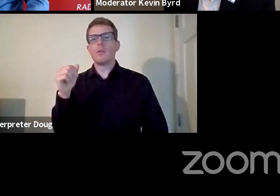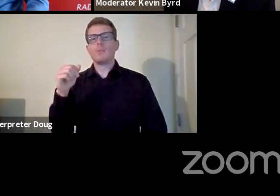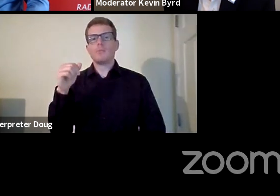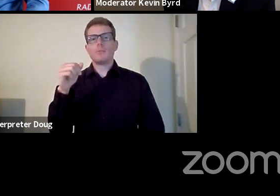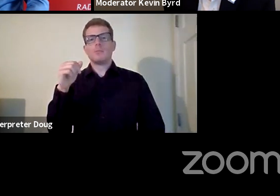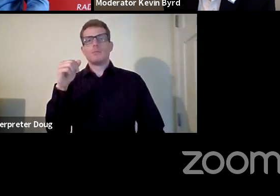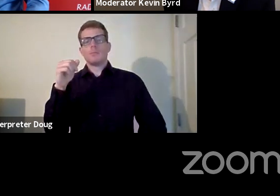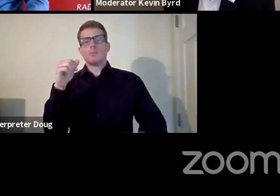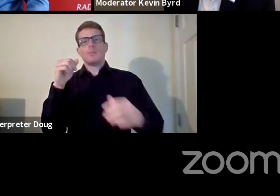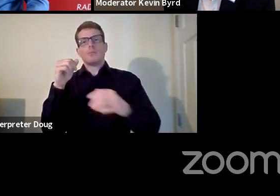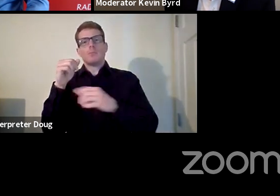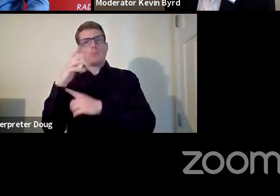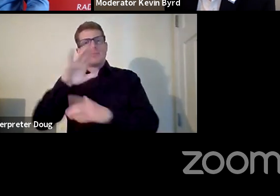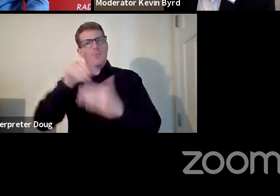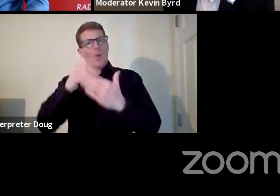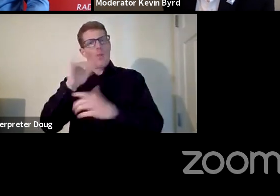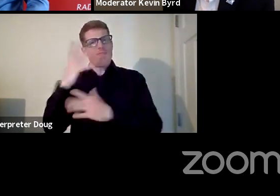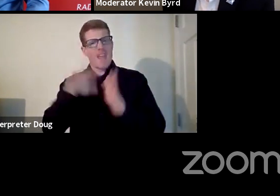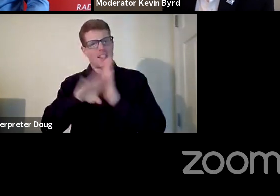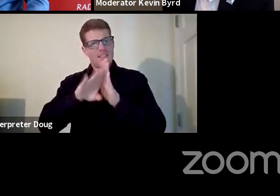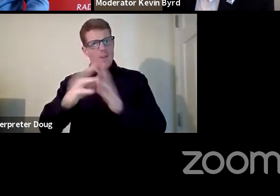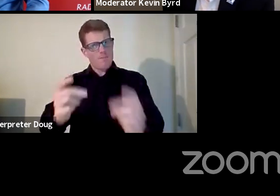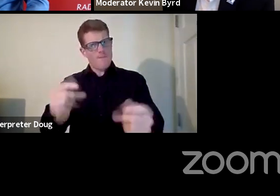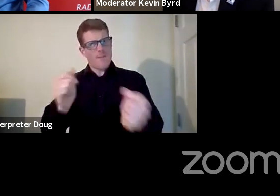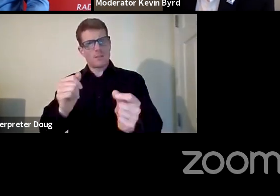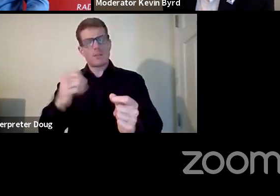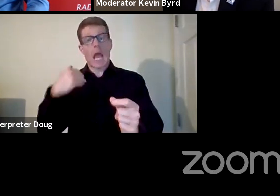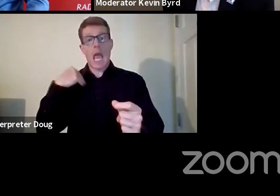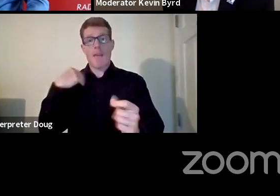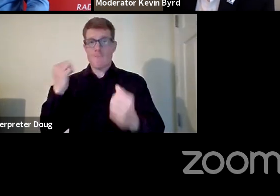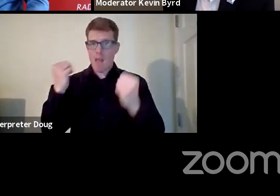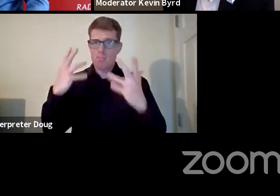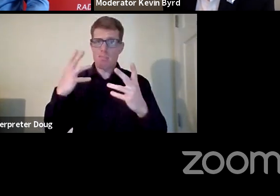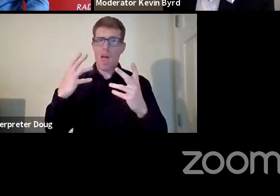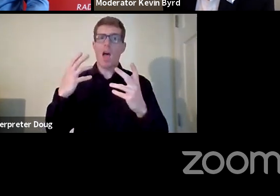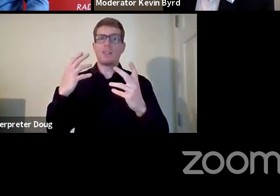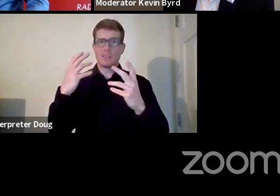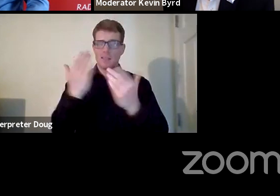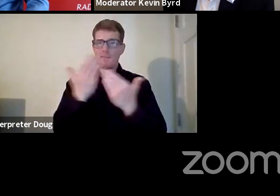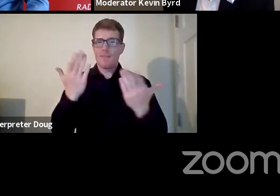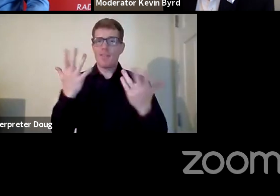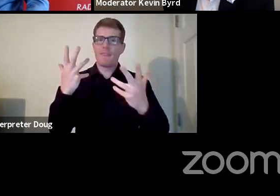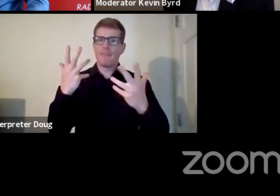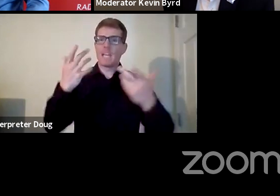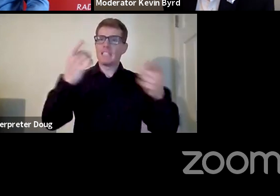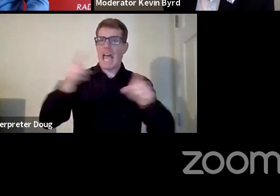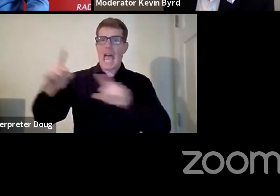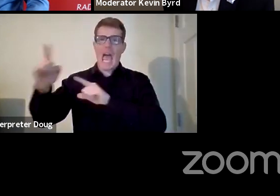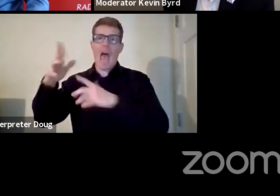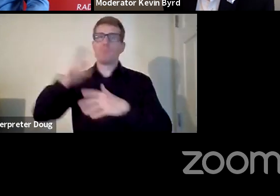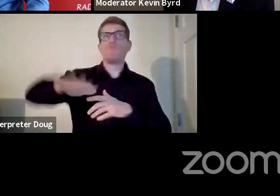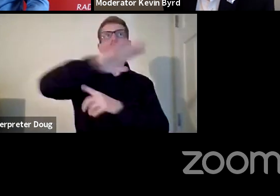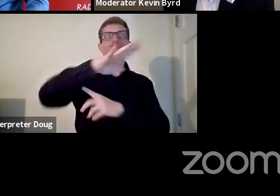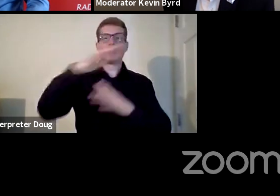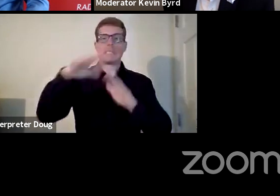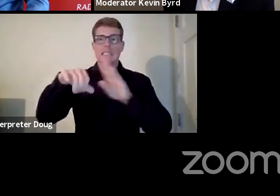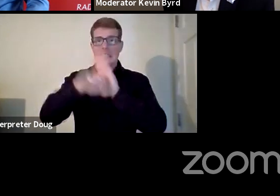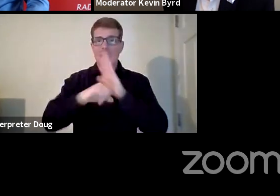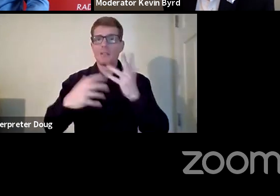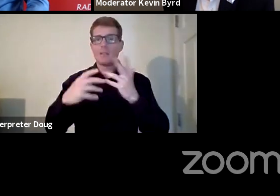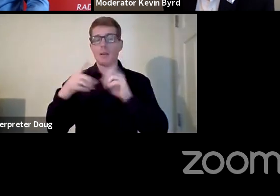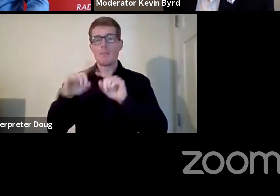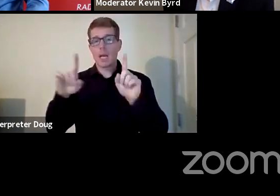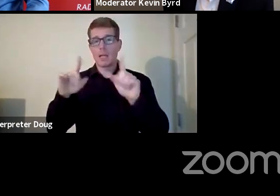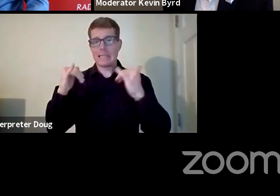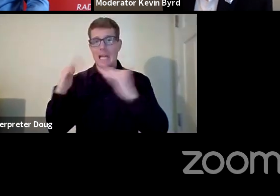assets around the state that we're consulting, as President Hipple mentioned. So we're planning to announce our